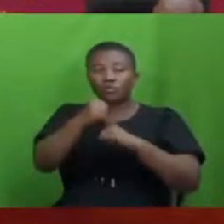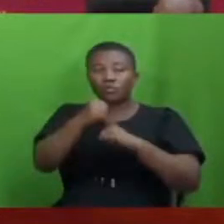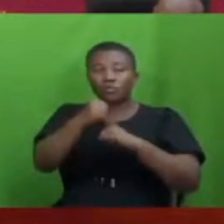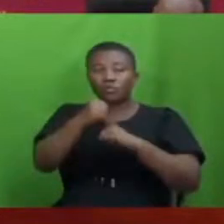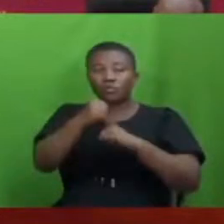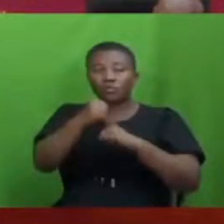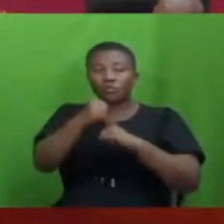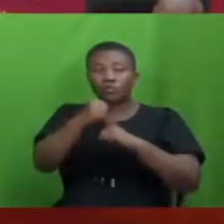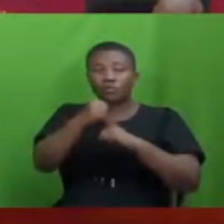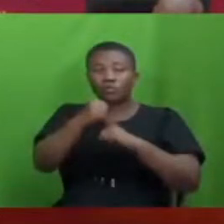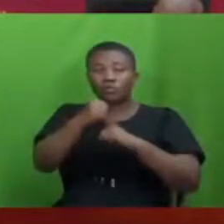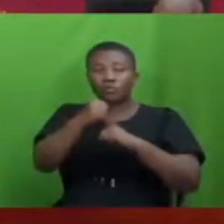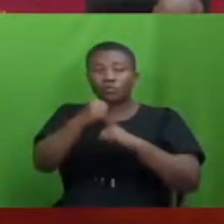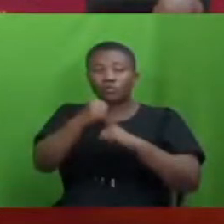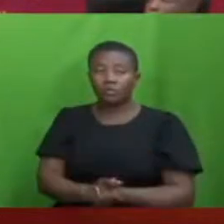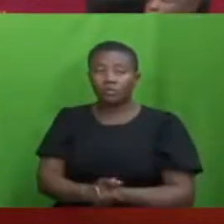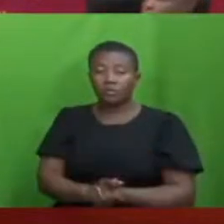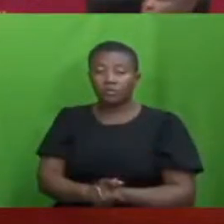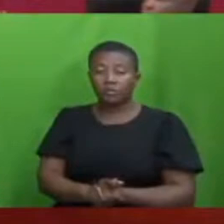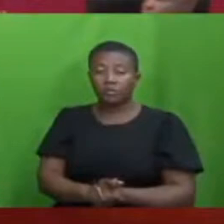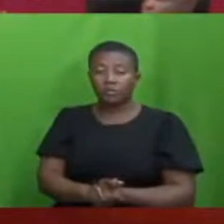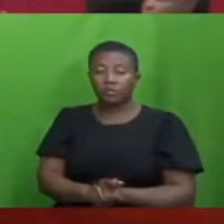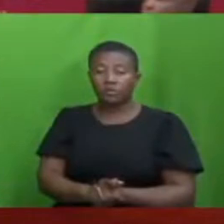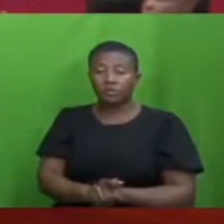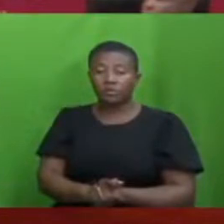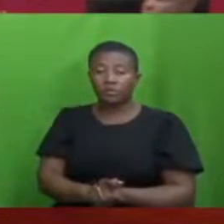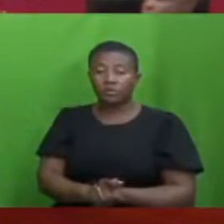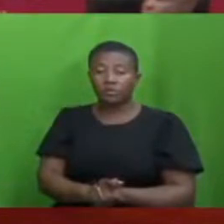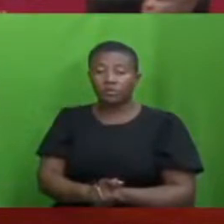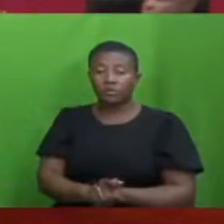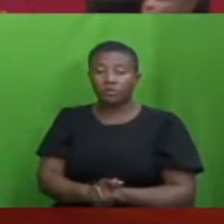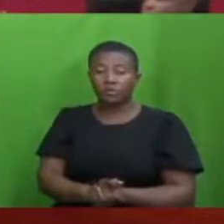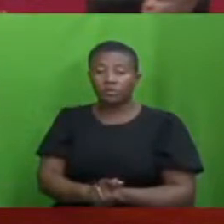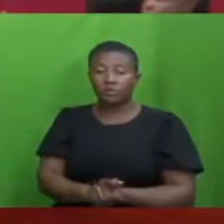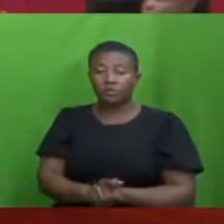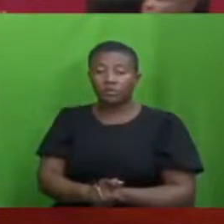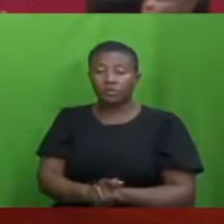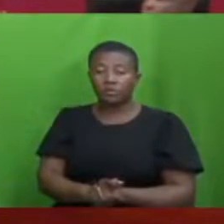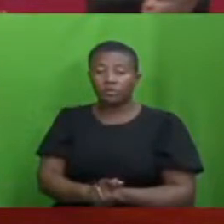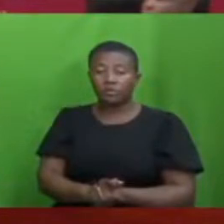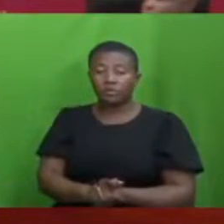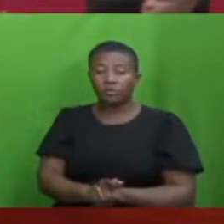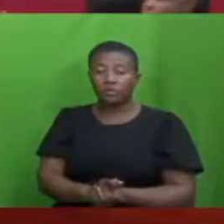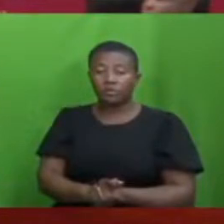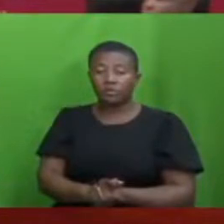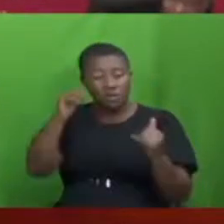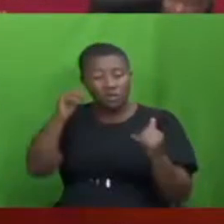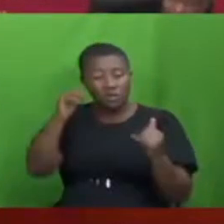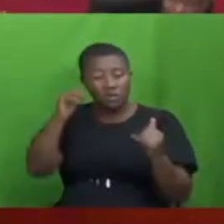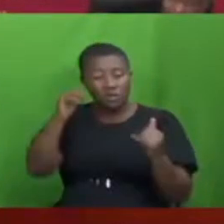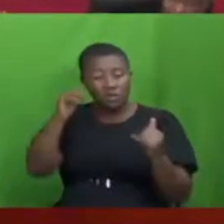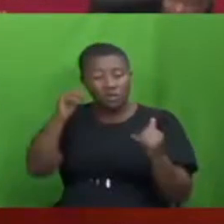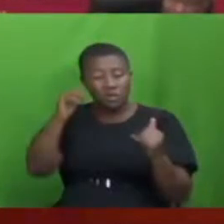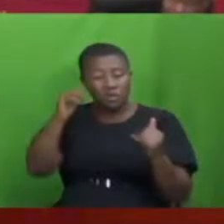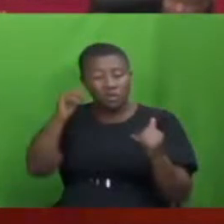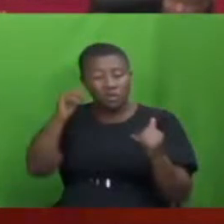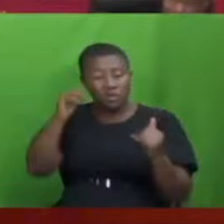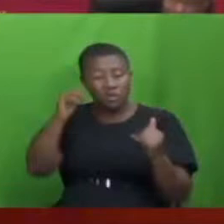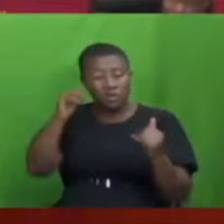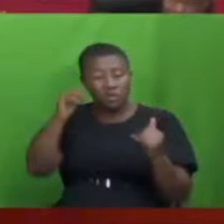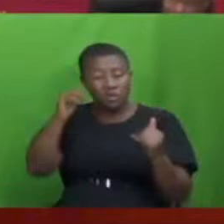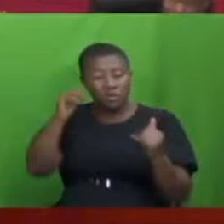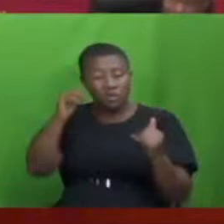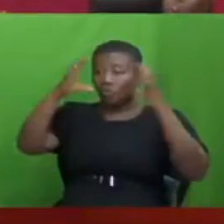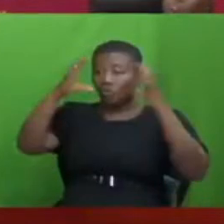VAT. However, oil revenues are falling short of expectations due to changes in global prices. We will